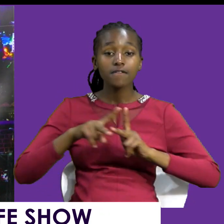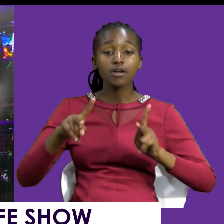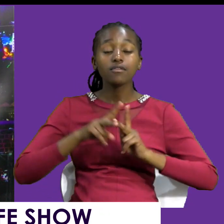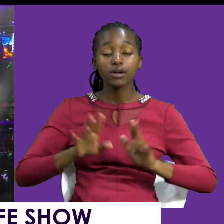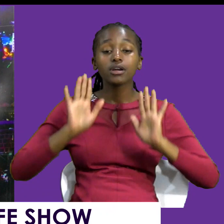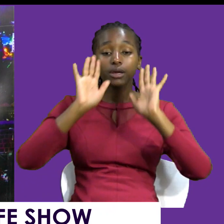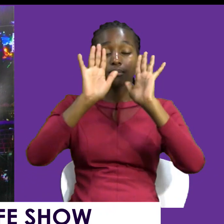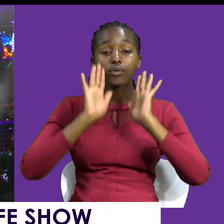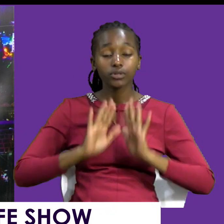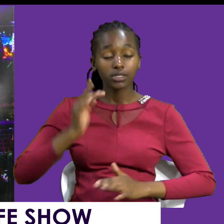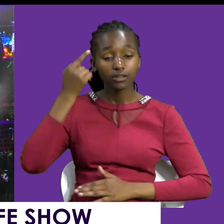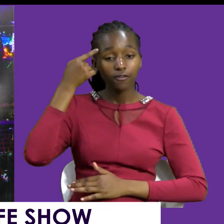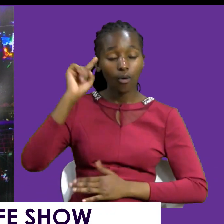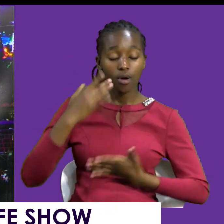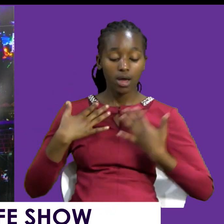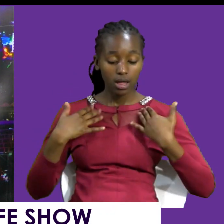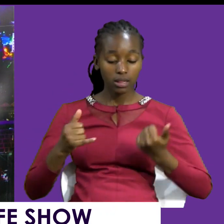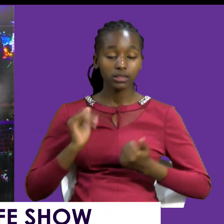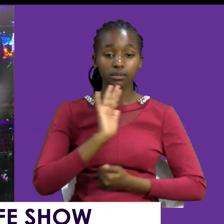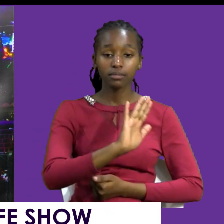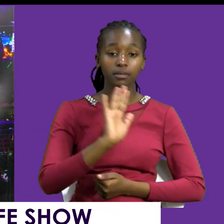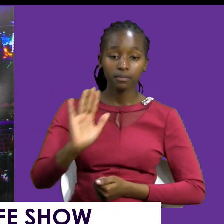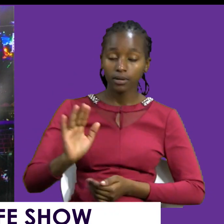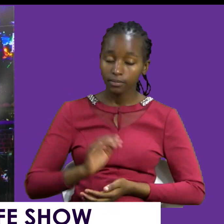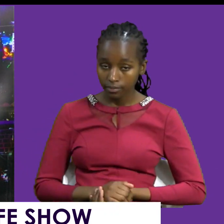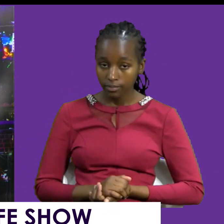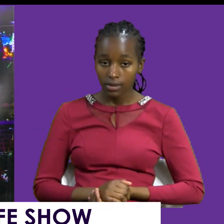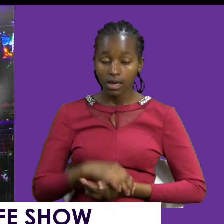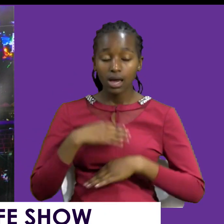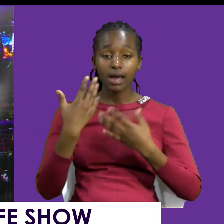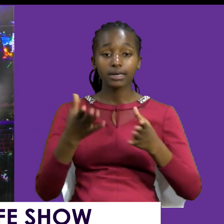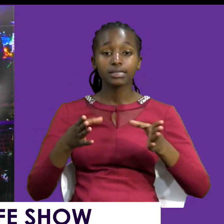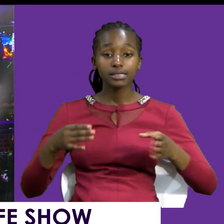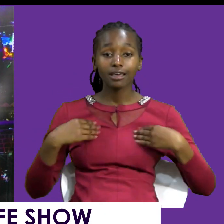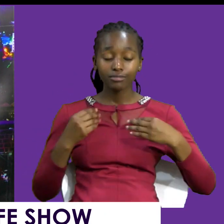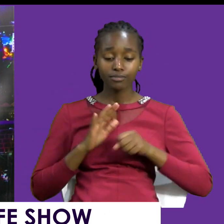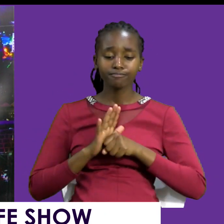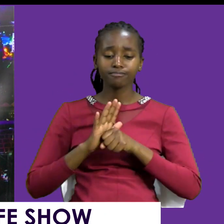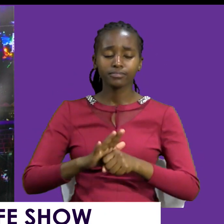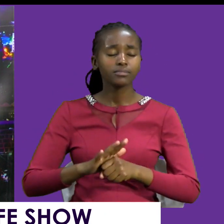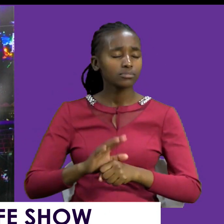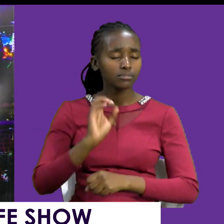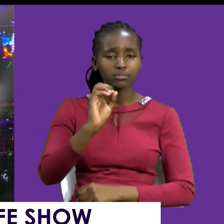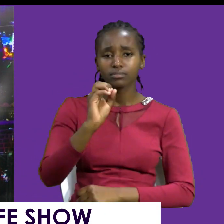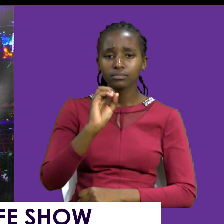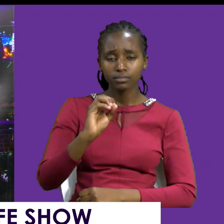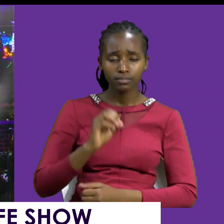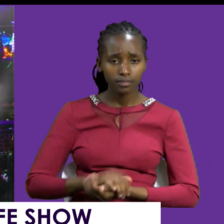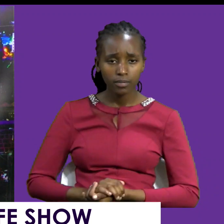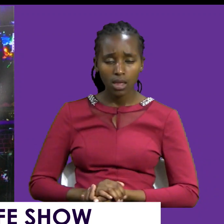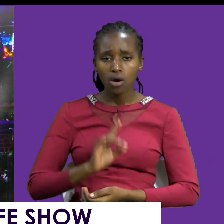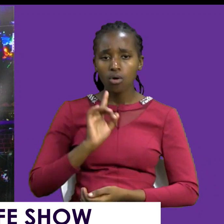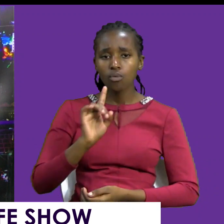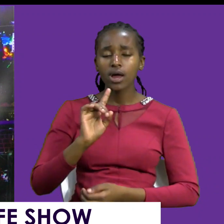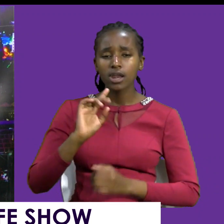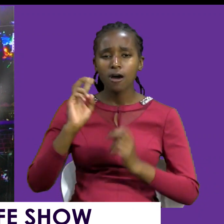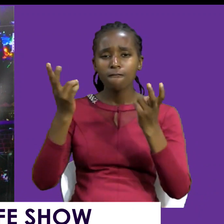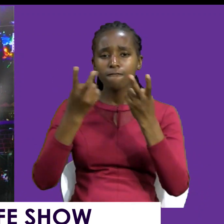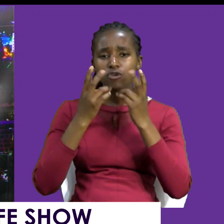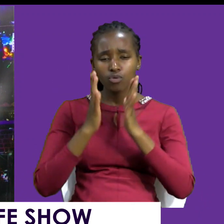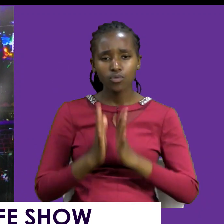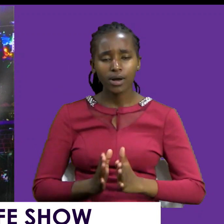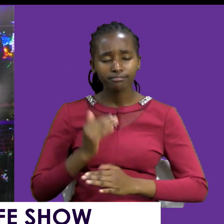health. You don't need to succumb to manipulation. One viewer was asking me over the